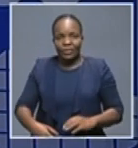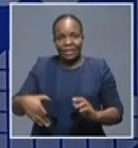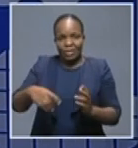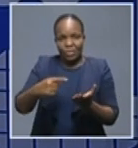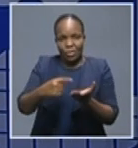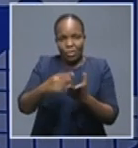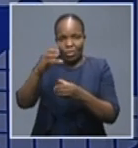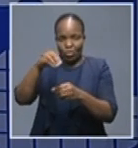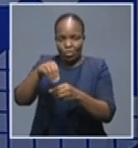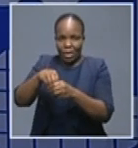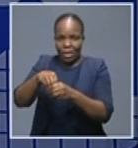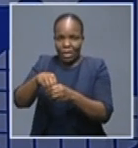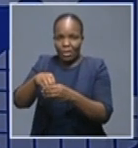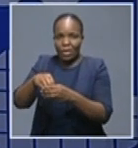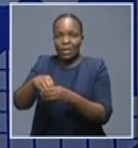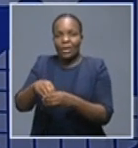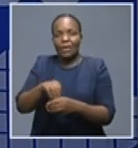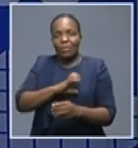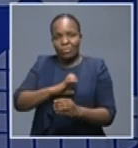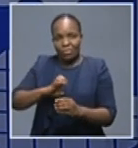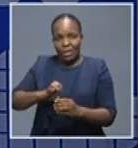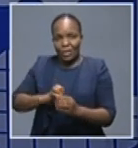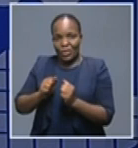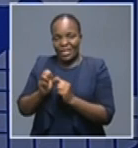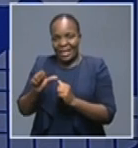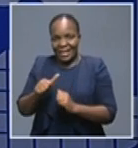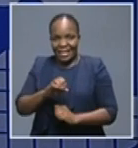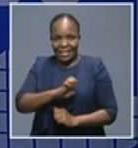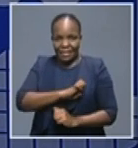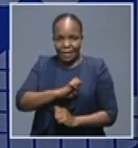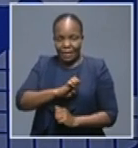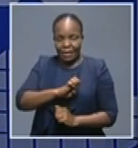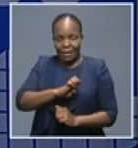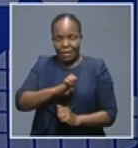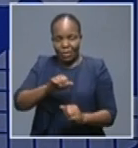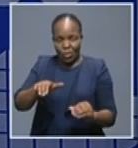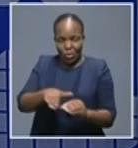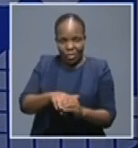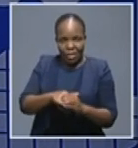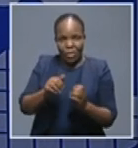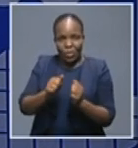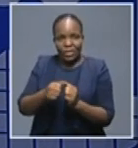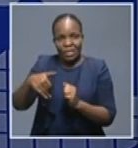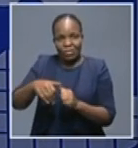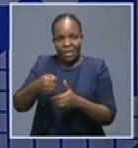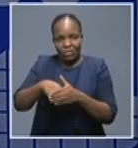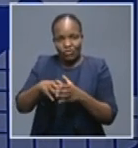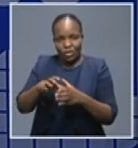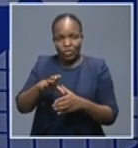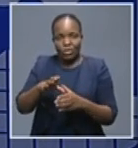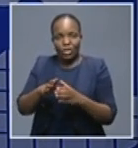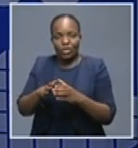Selma Ashipala-Musavyi, together with officials from the mission and the Namibia Investment Promotion and Development